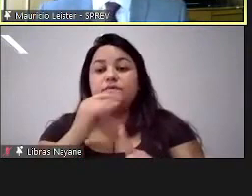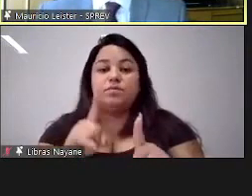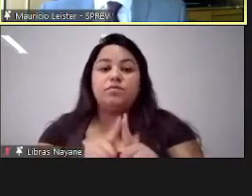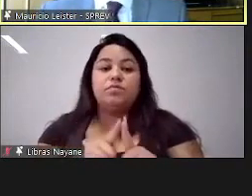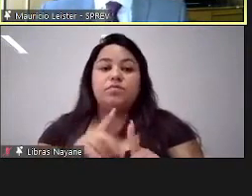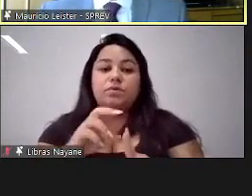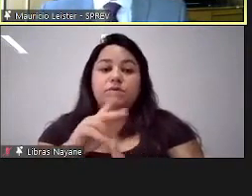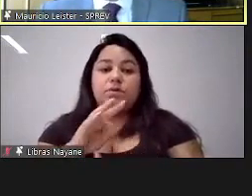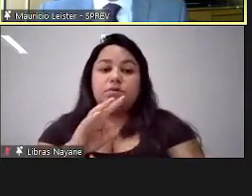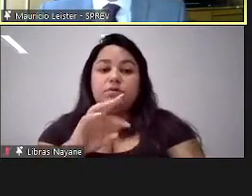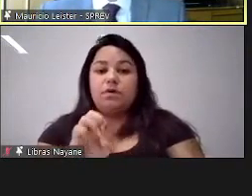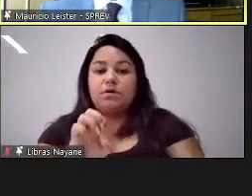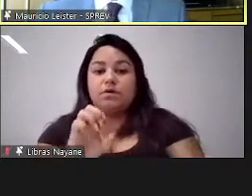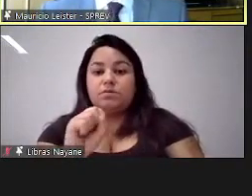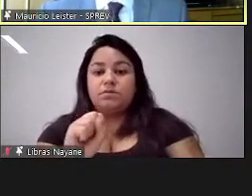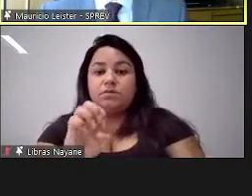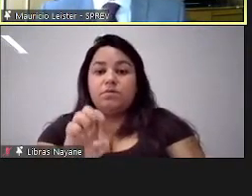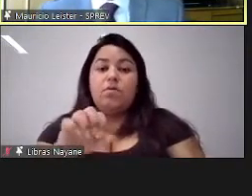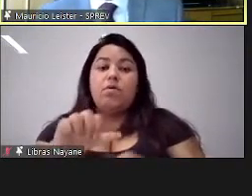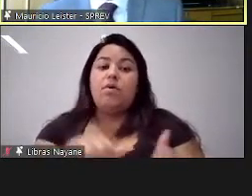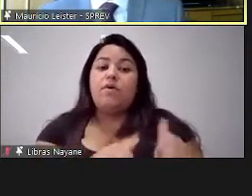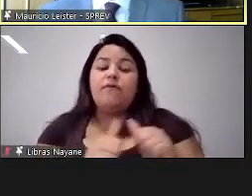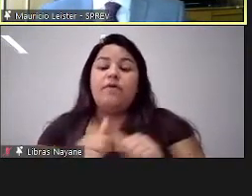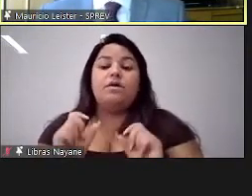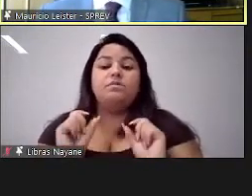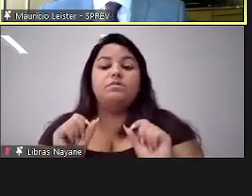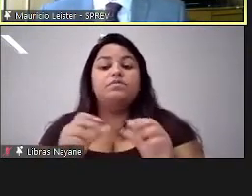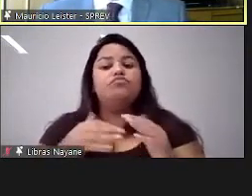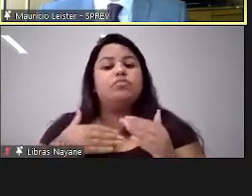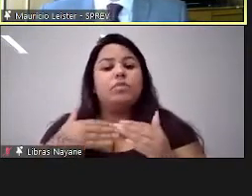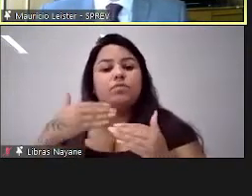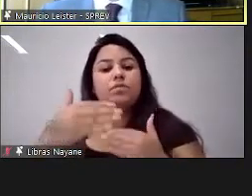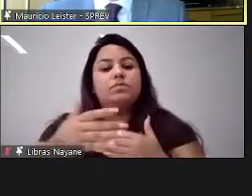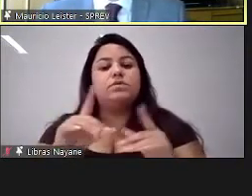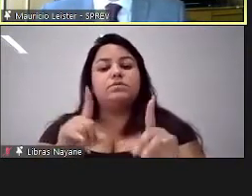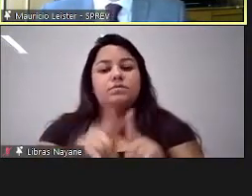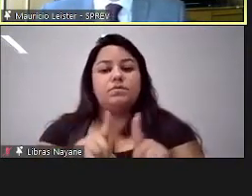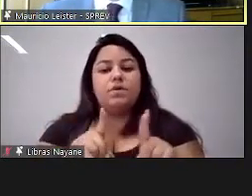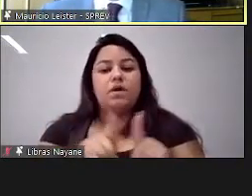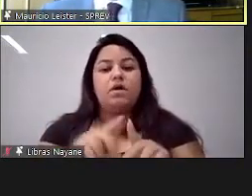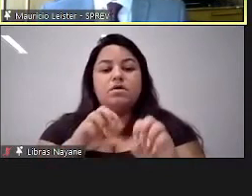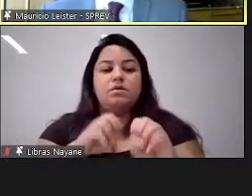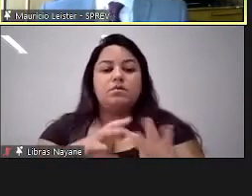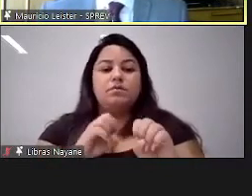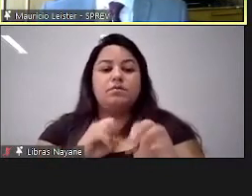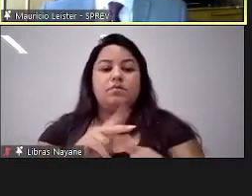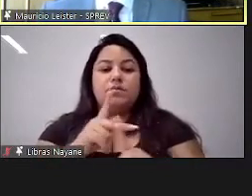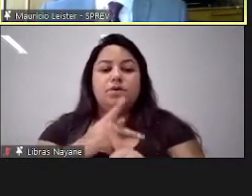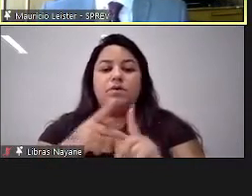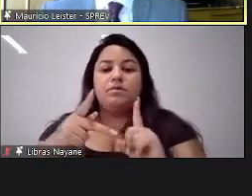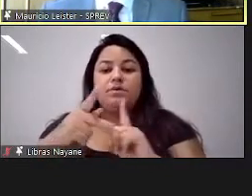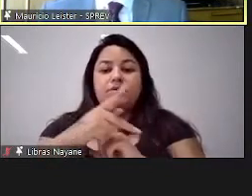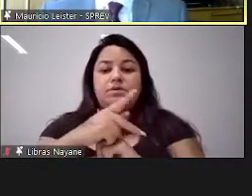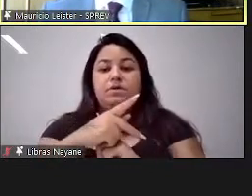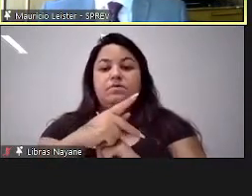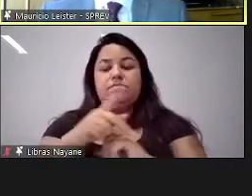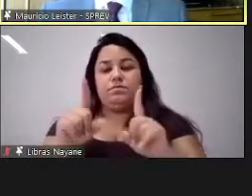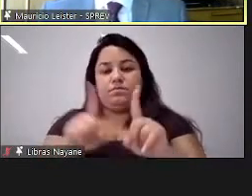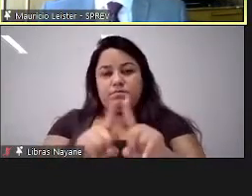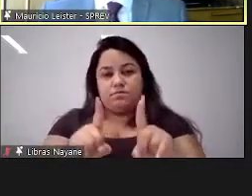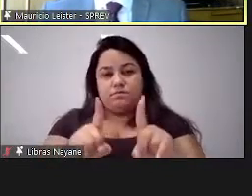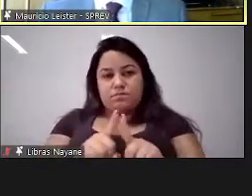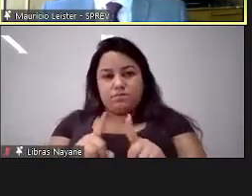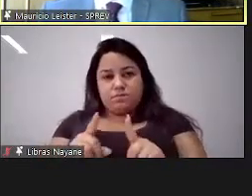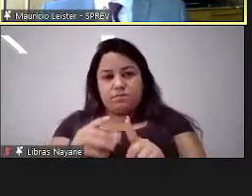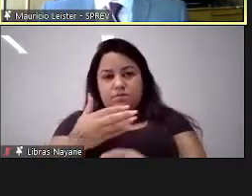axis, governance and supervision. So I evaluate here that we have advanced a lot when it comes to open and